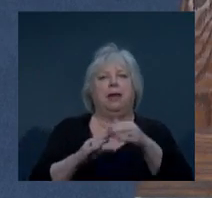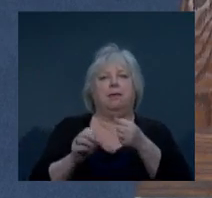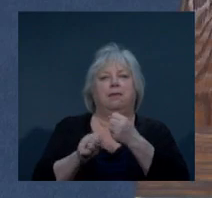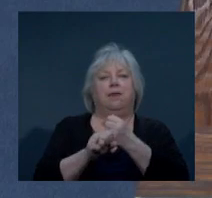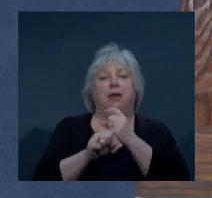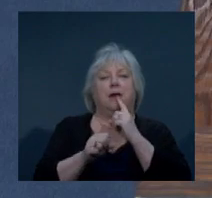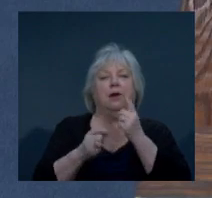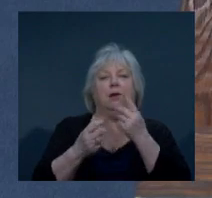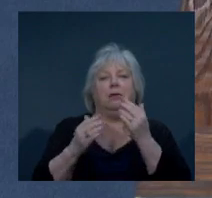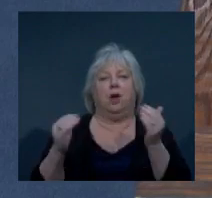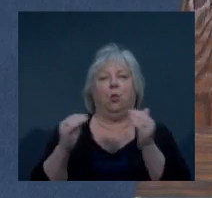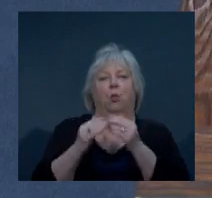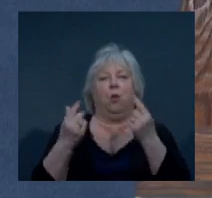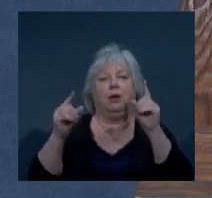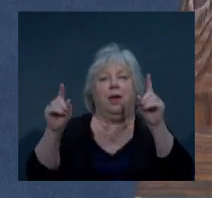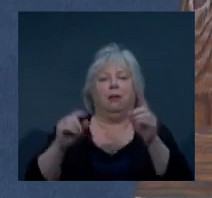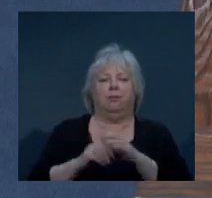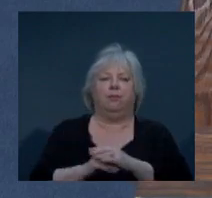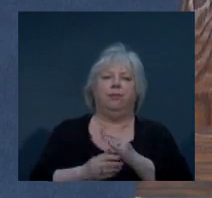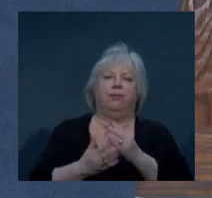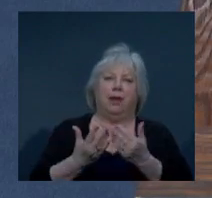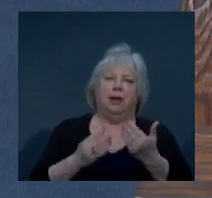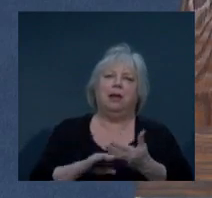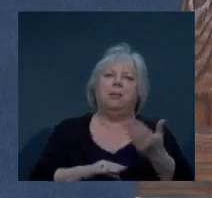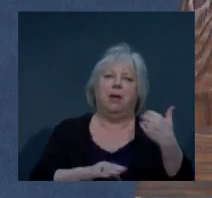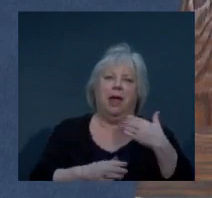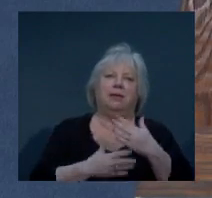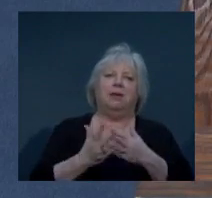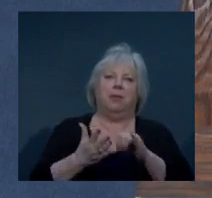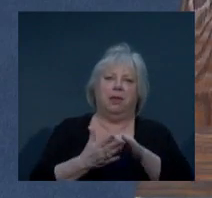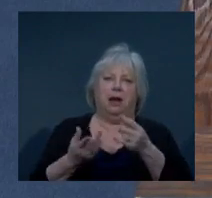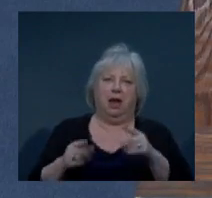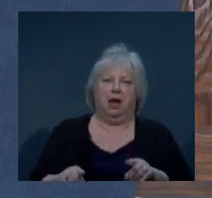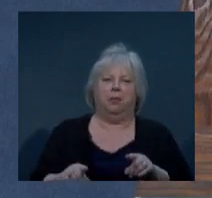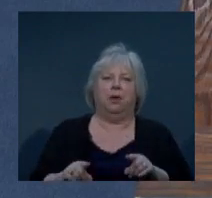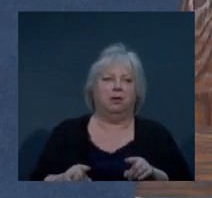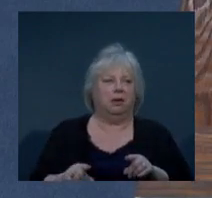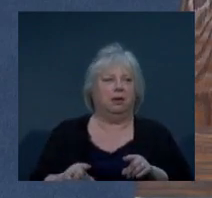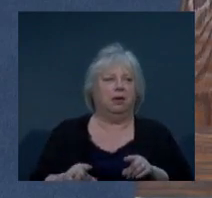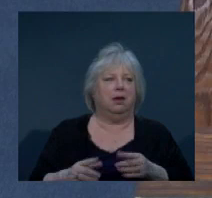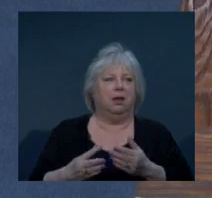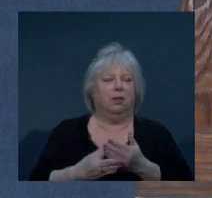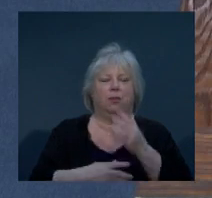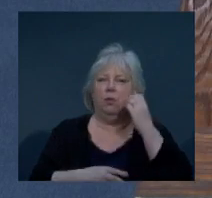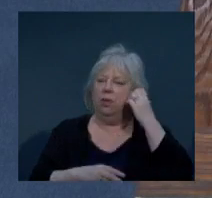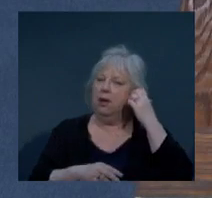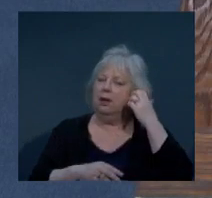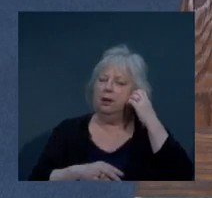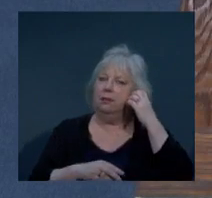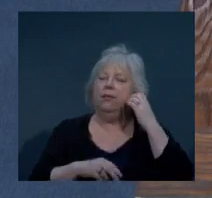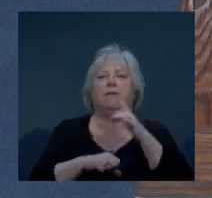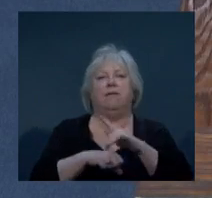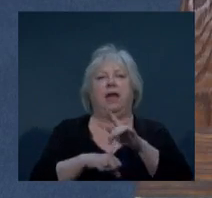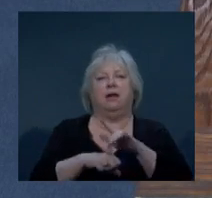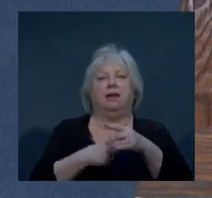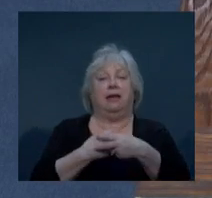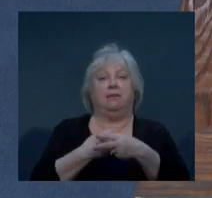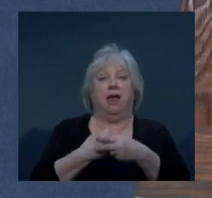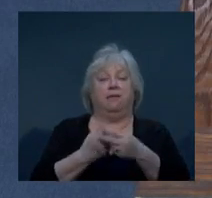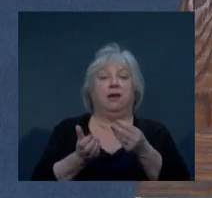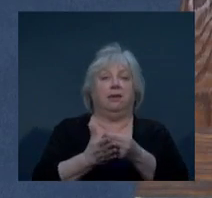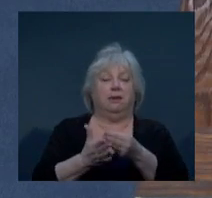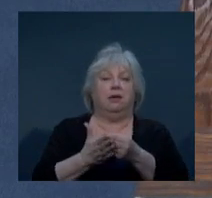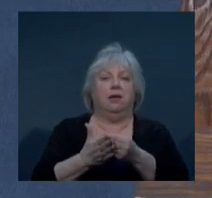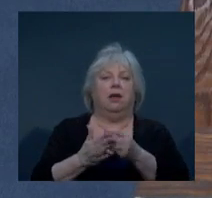out. Now, in the past, I know that some of that was done by the vacancy savings type thing.